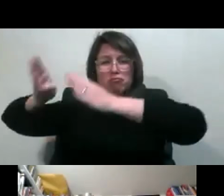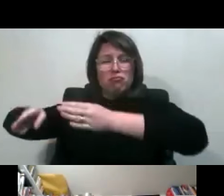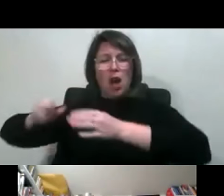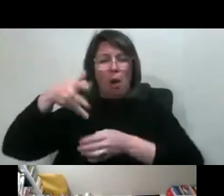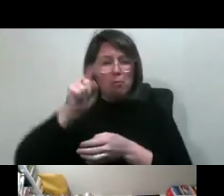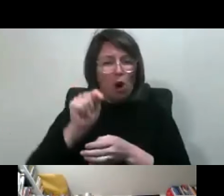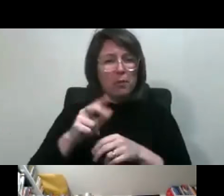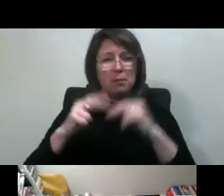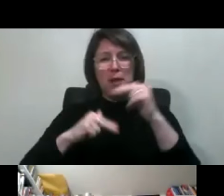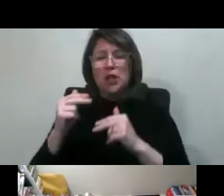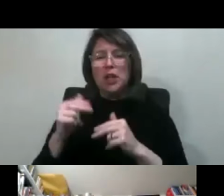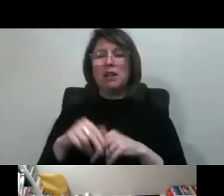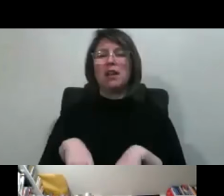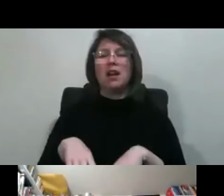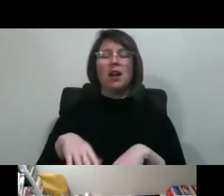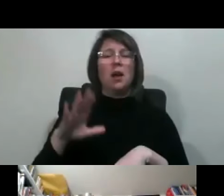new Red Sox Music Theater,